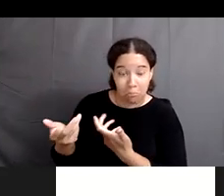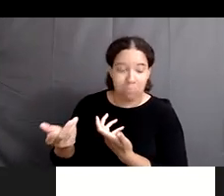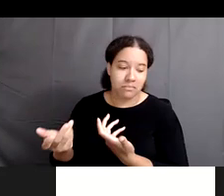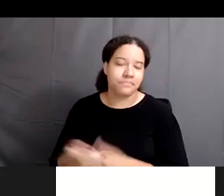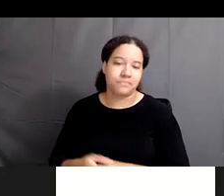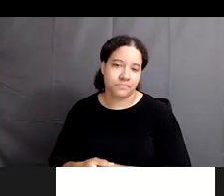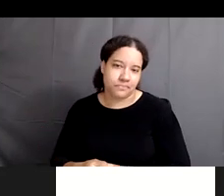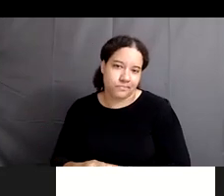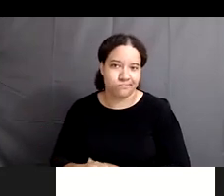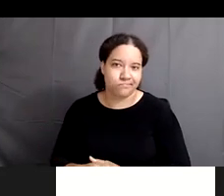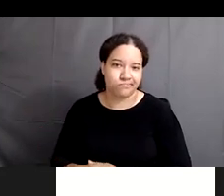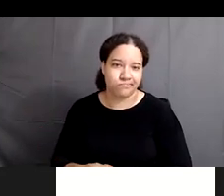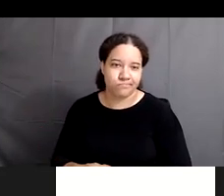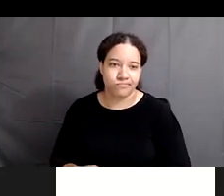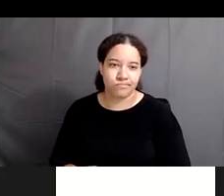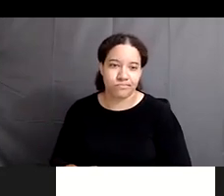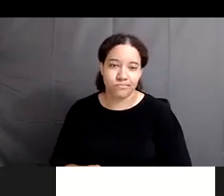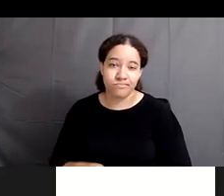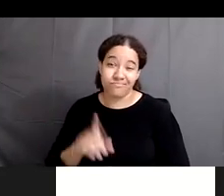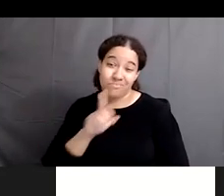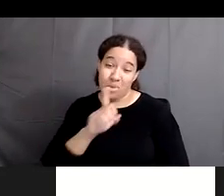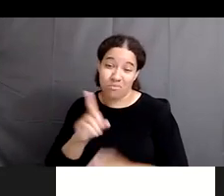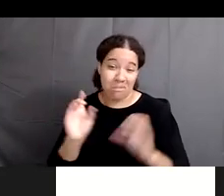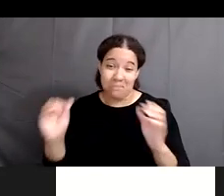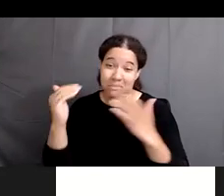I mean, sky's the limit.